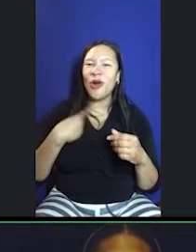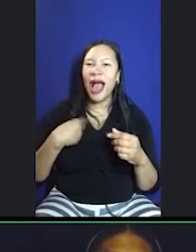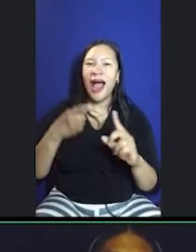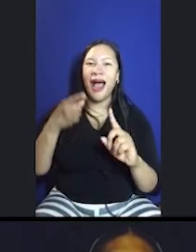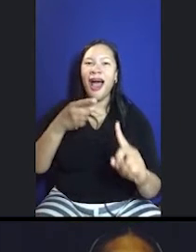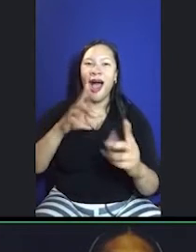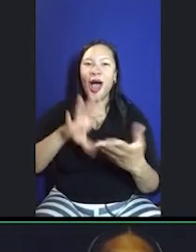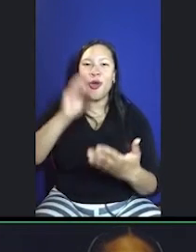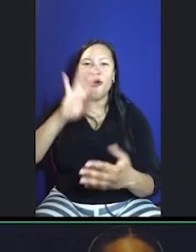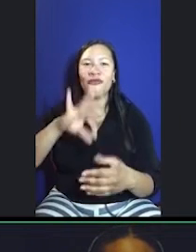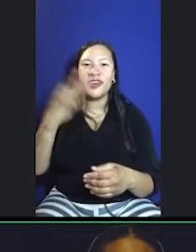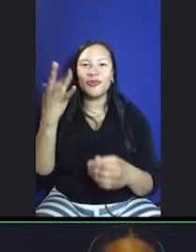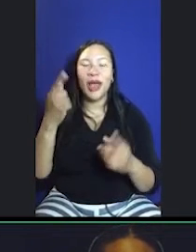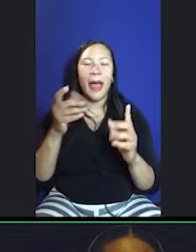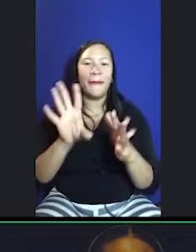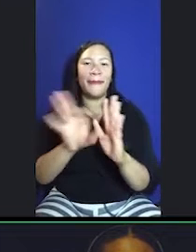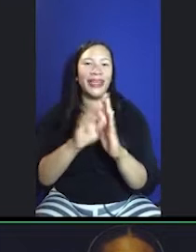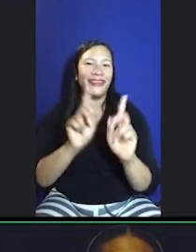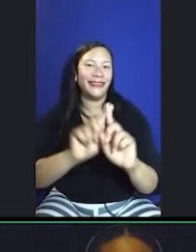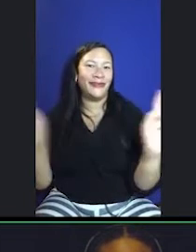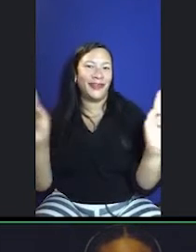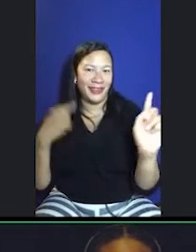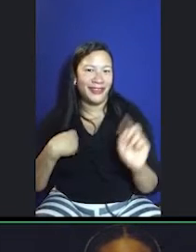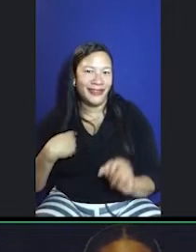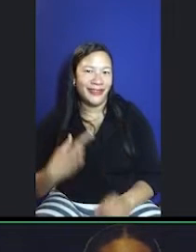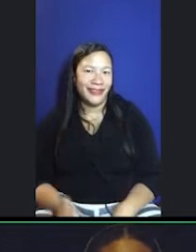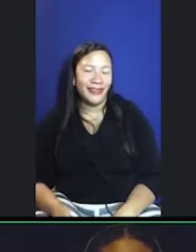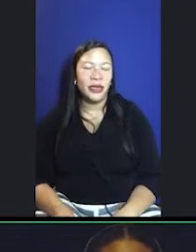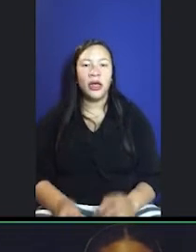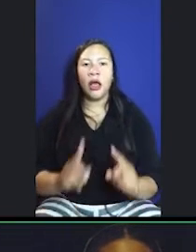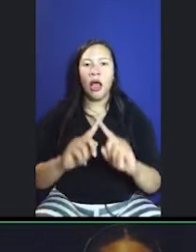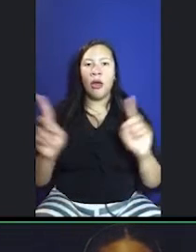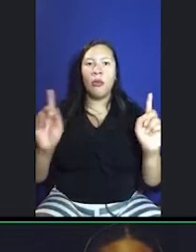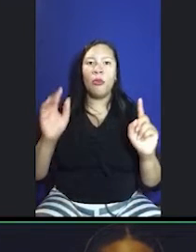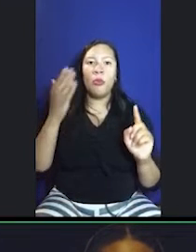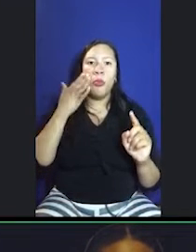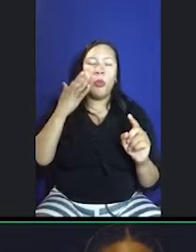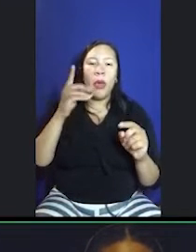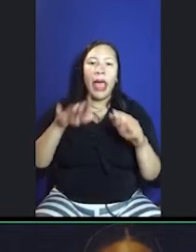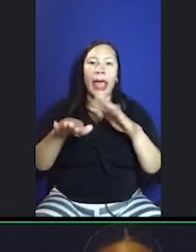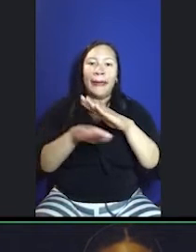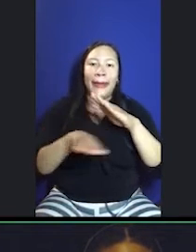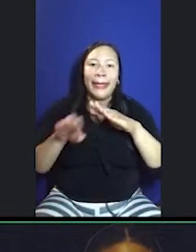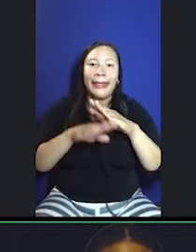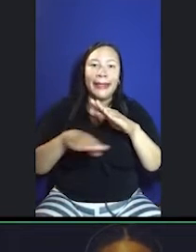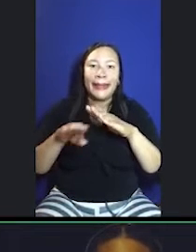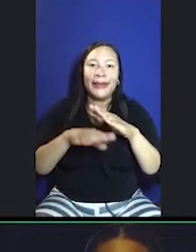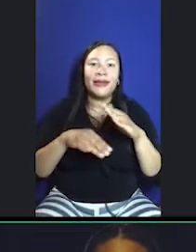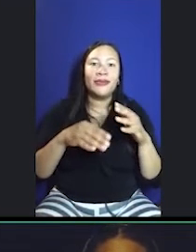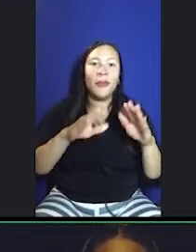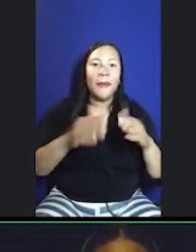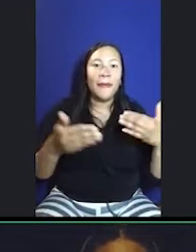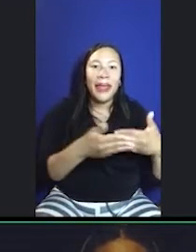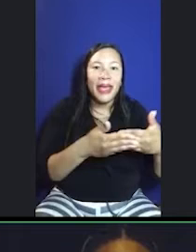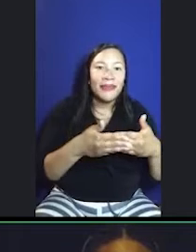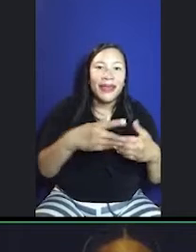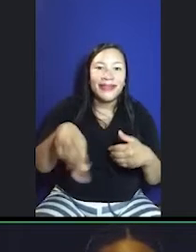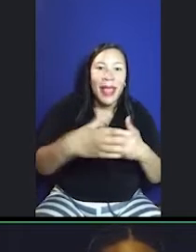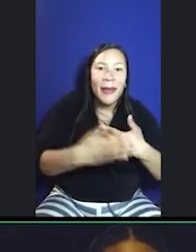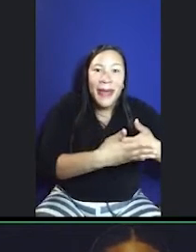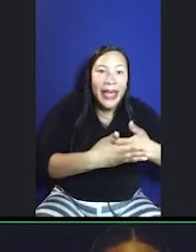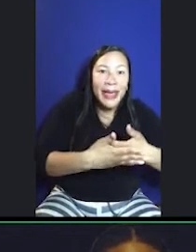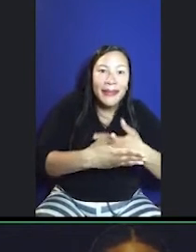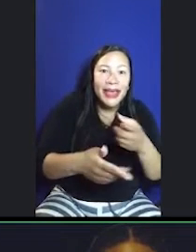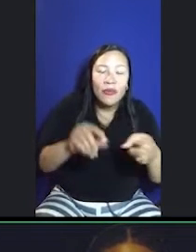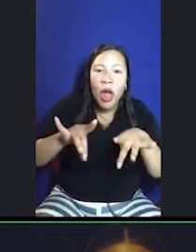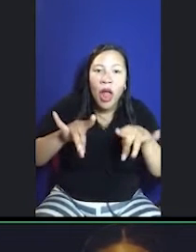Something different. But, Yeah, at like an infancy level or as babies, they'll pick up, signs faster than they will